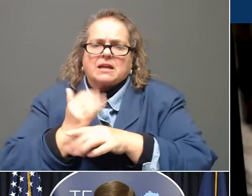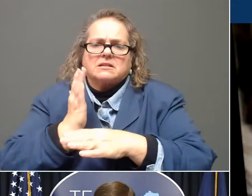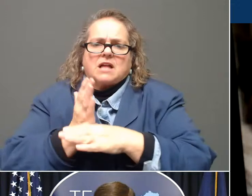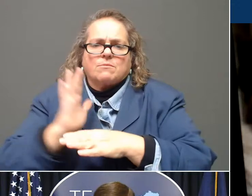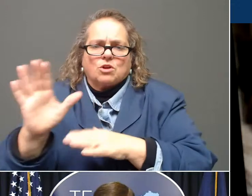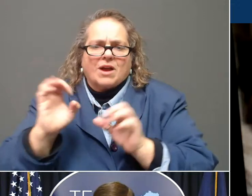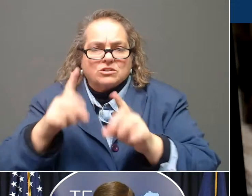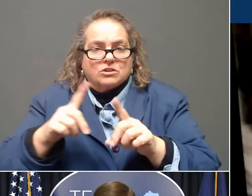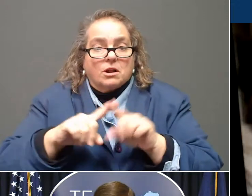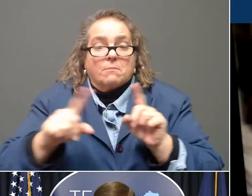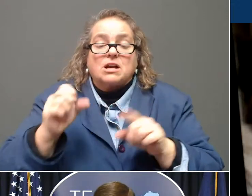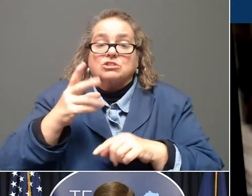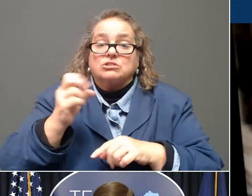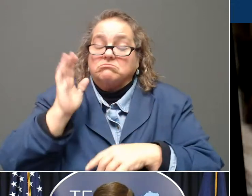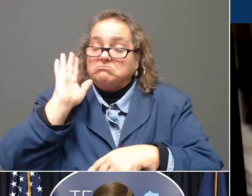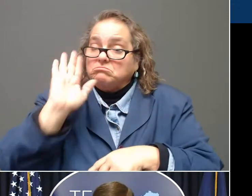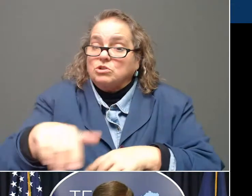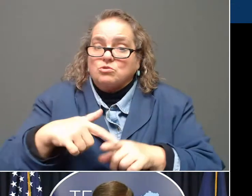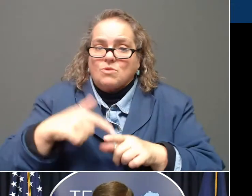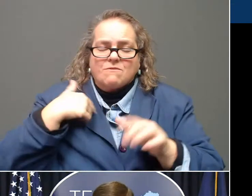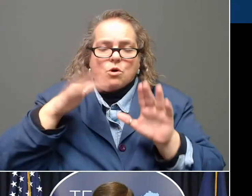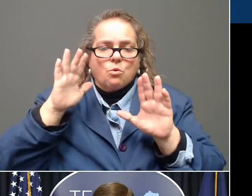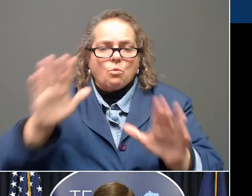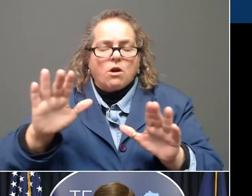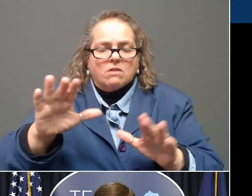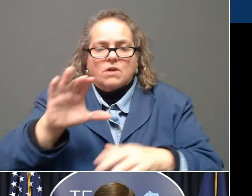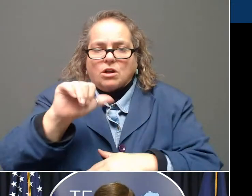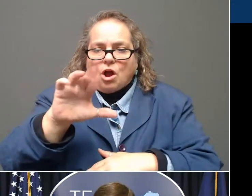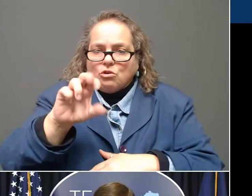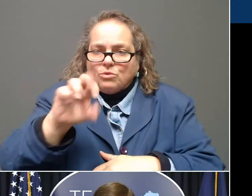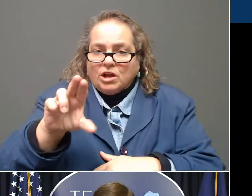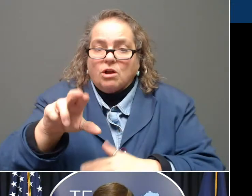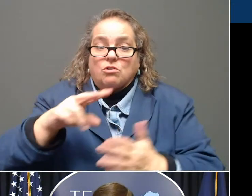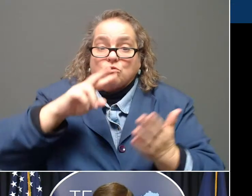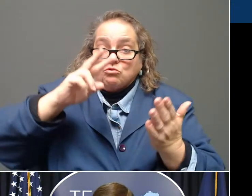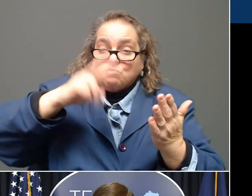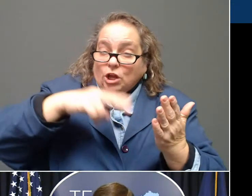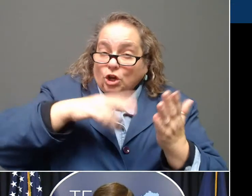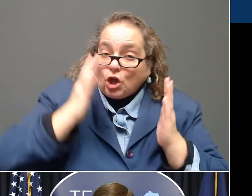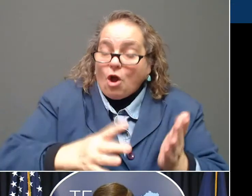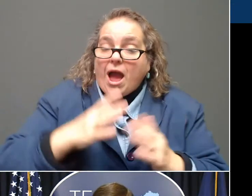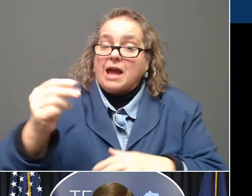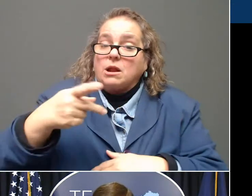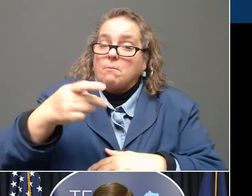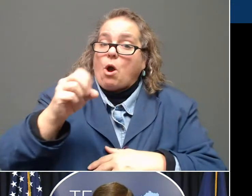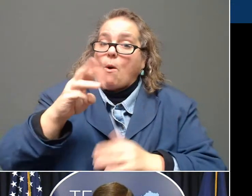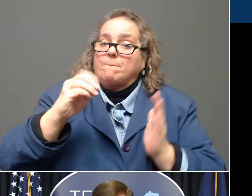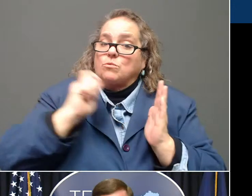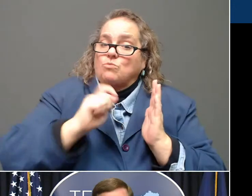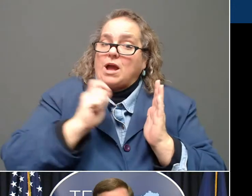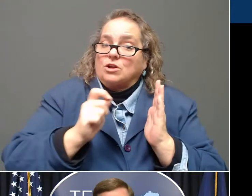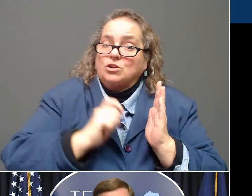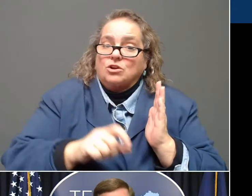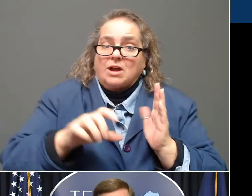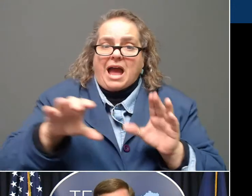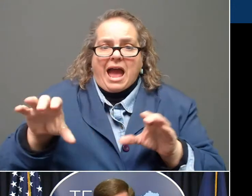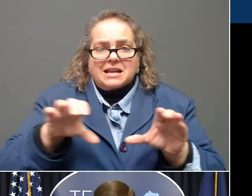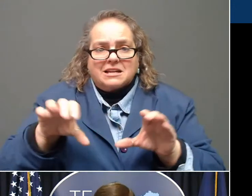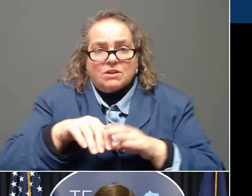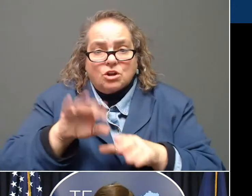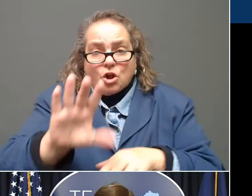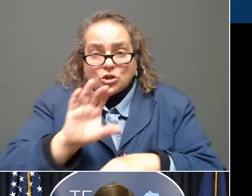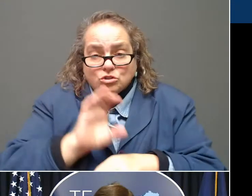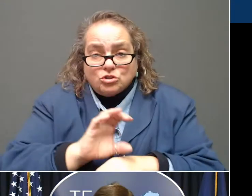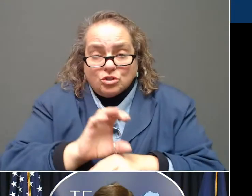sister, aunt, and friend. She lived a full life of adventure, living across the country with family members until she